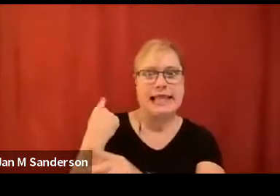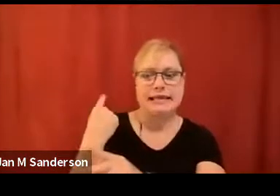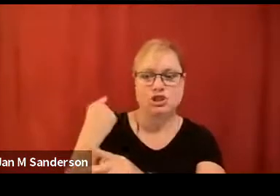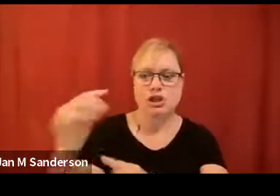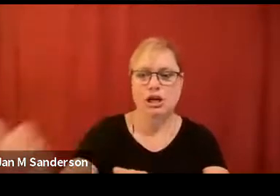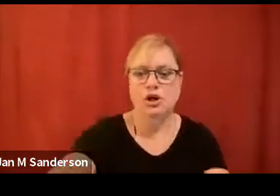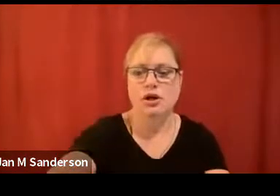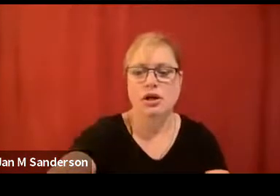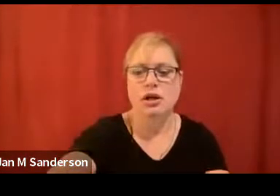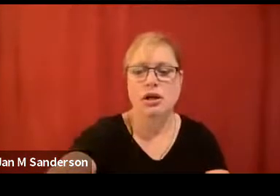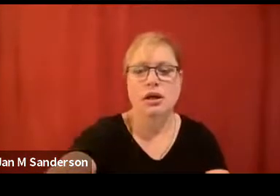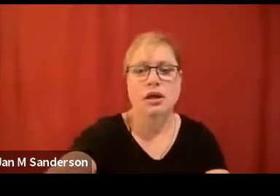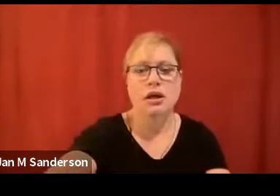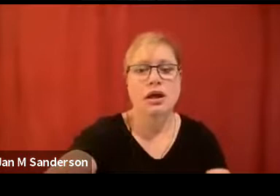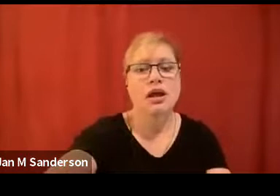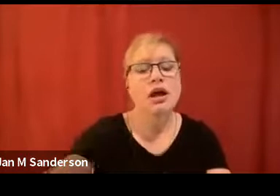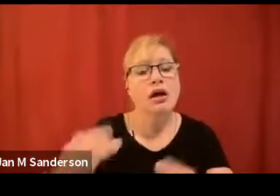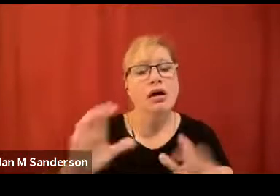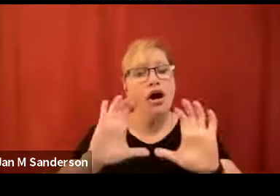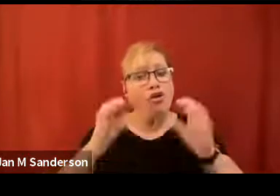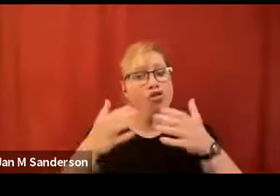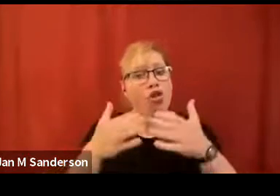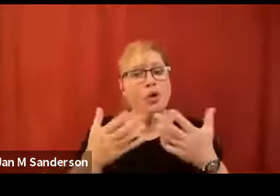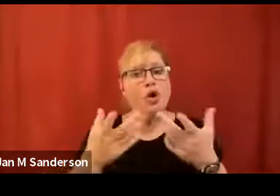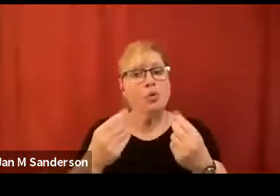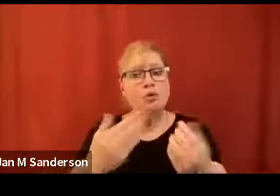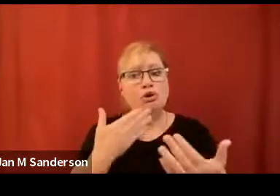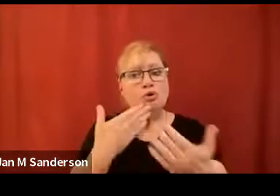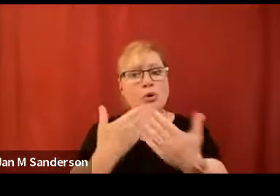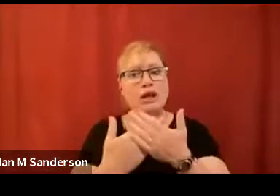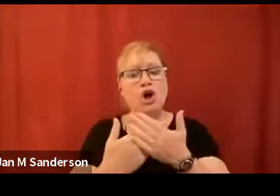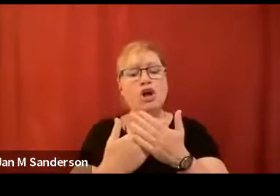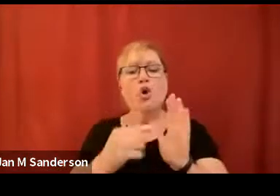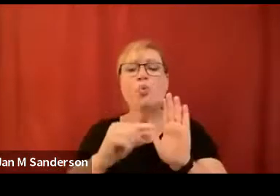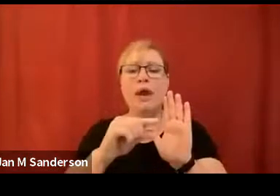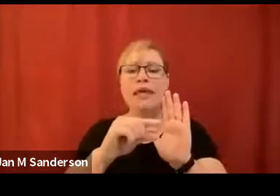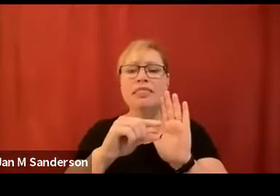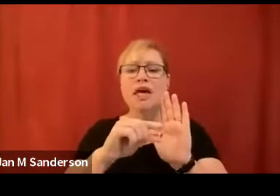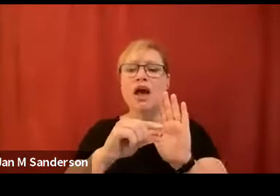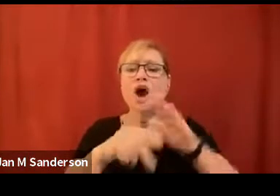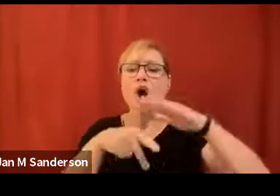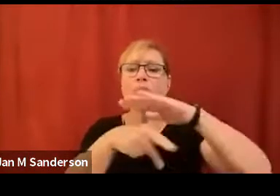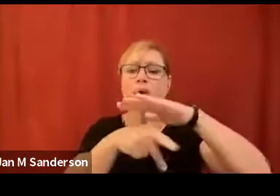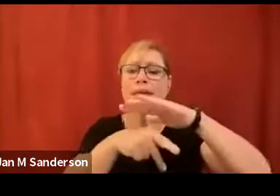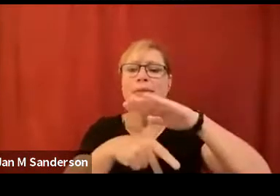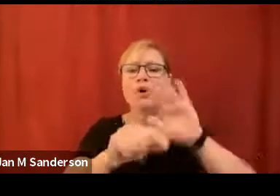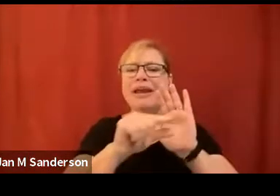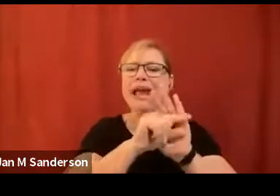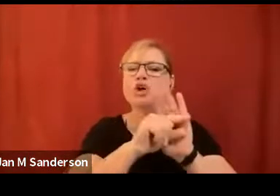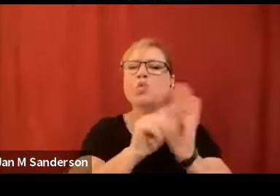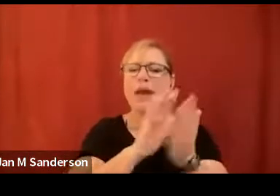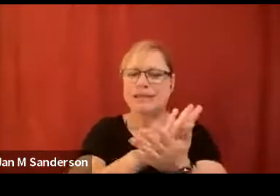were doing pretty good globally on primary school enrollment, and that benefited girls.